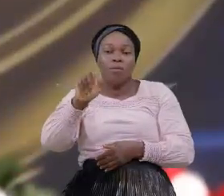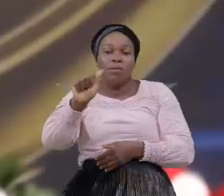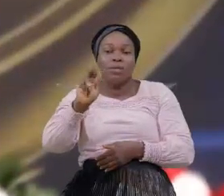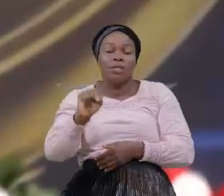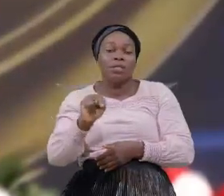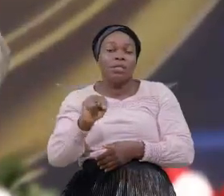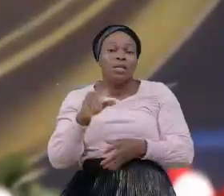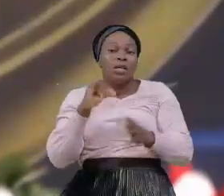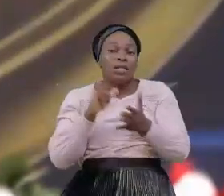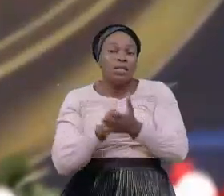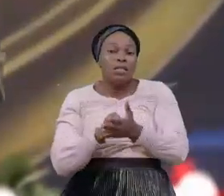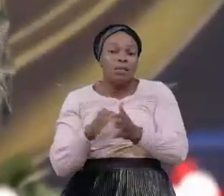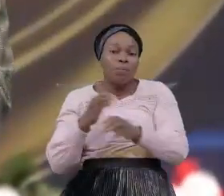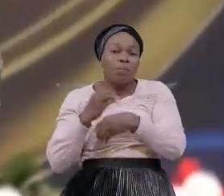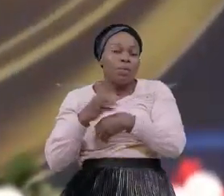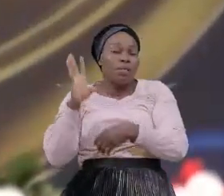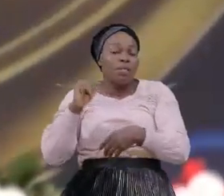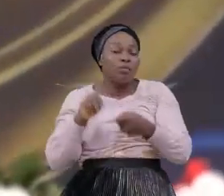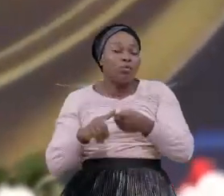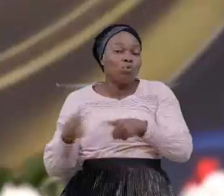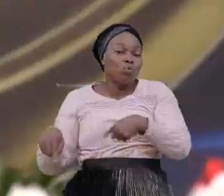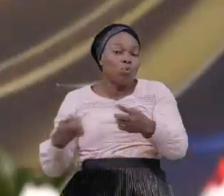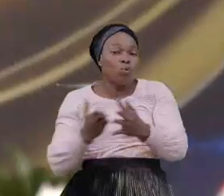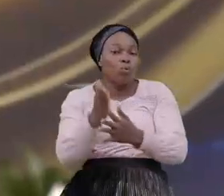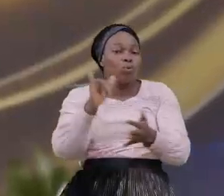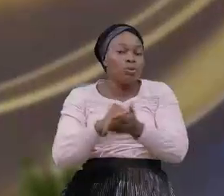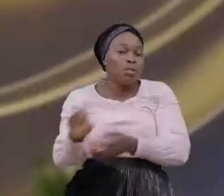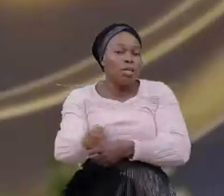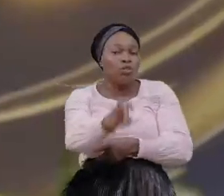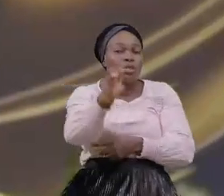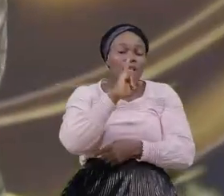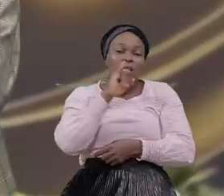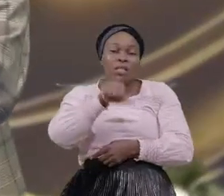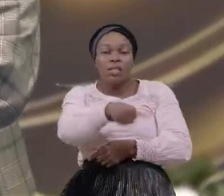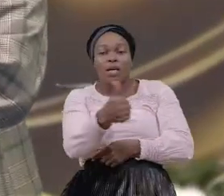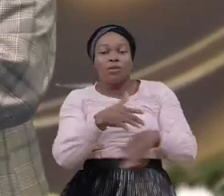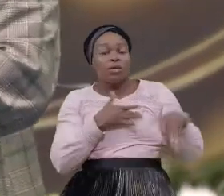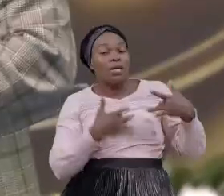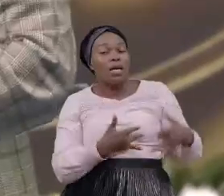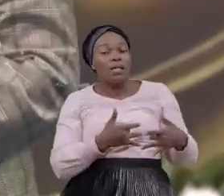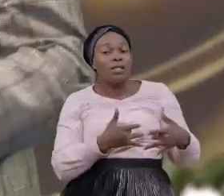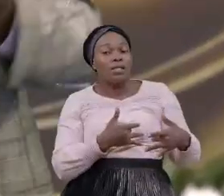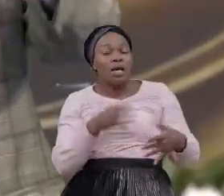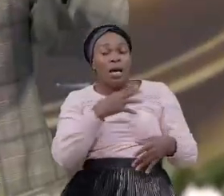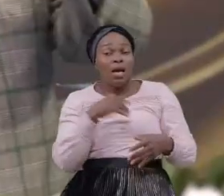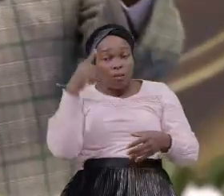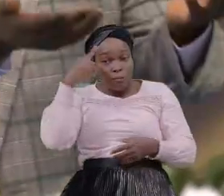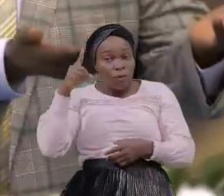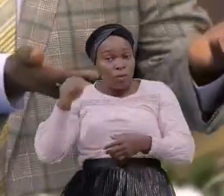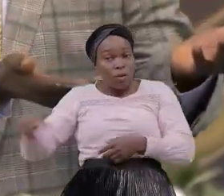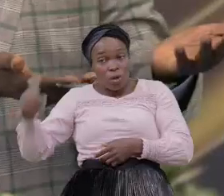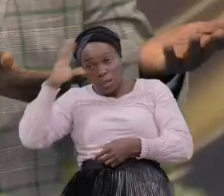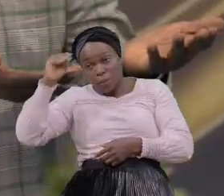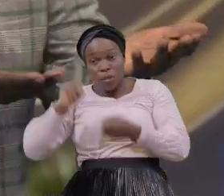heart. What makes the priest and the Levite to go, leaving that man there to die? It's the